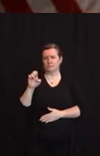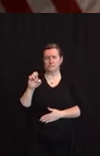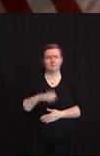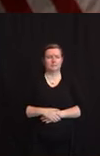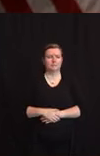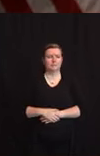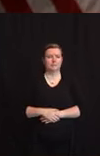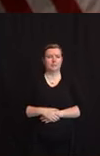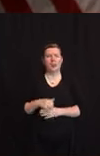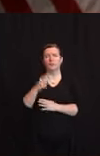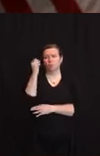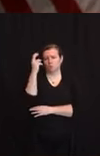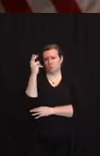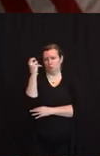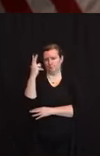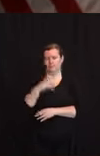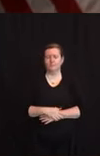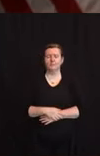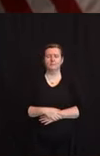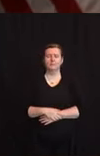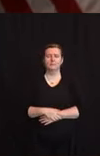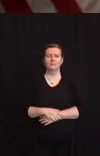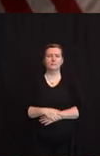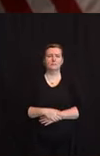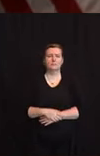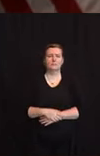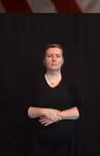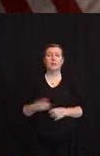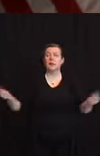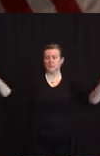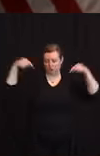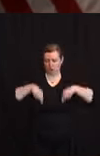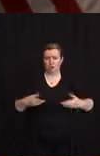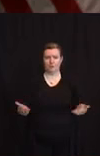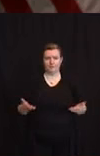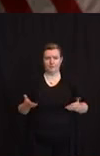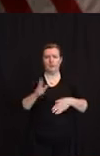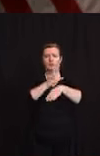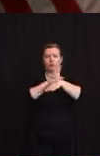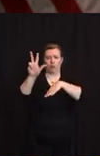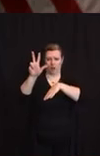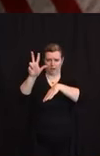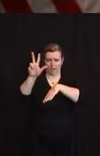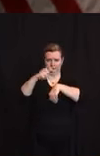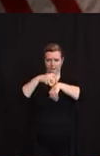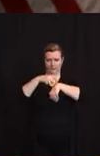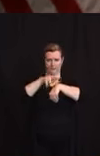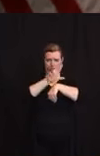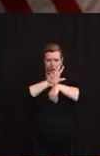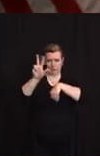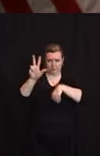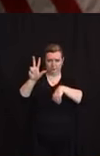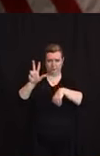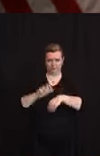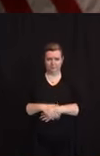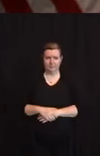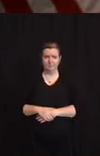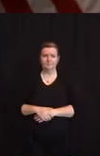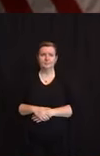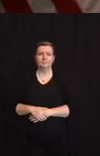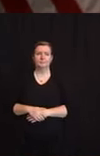correct? And then we will be back here at 3 o'clock tomorrow. We don't have